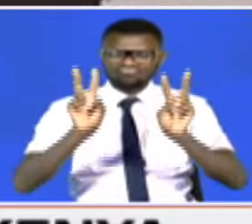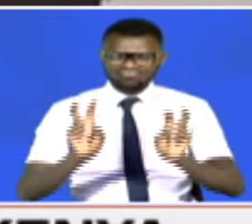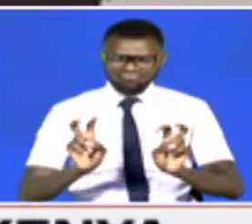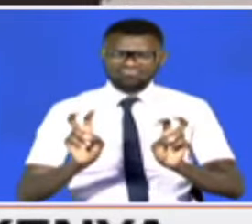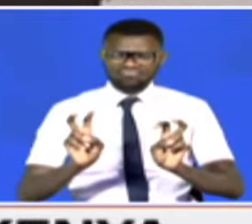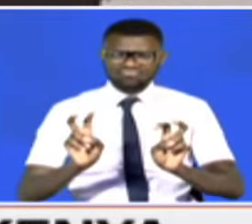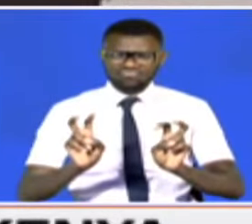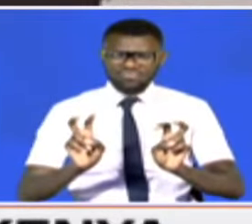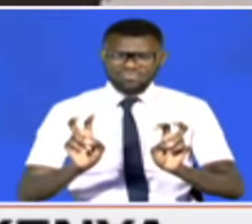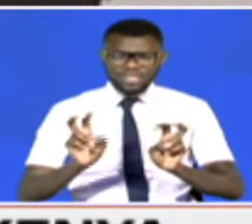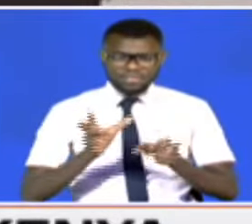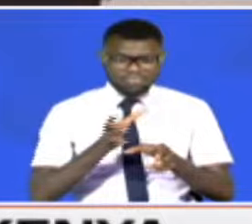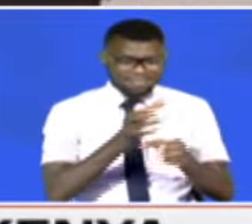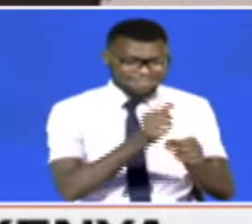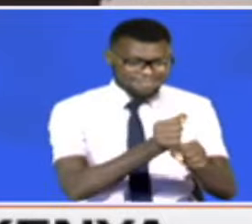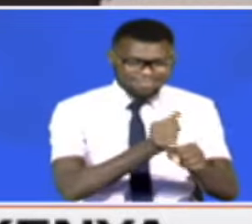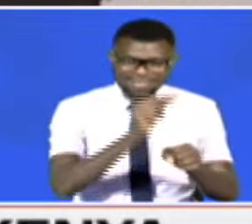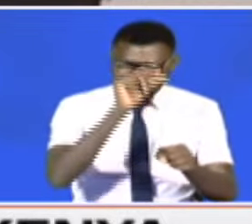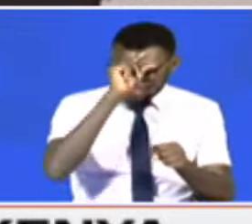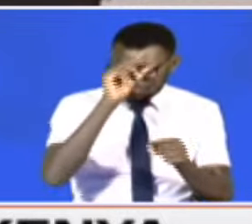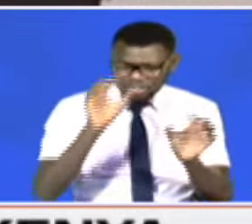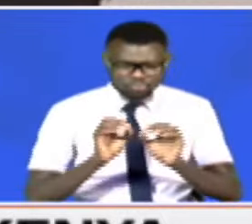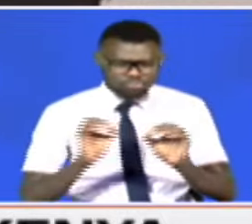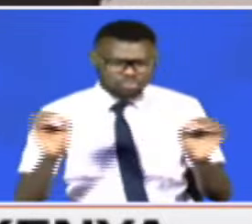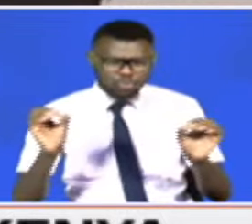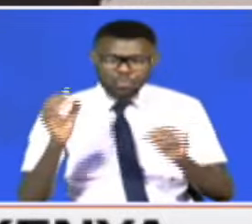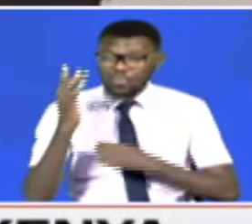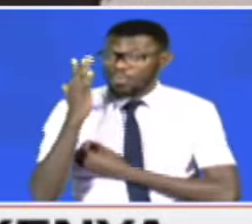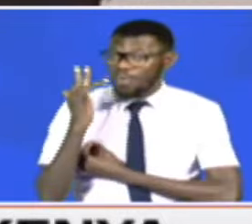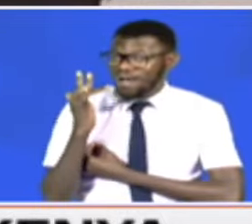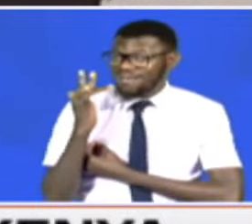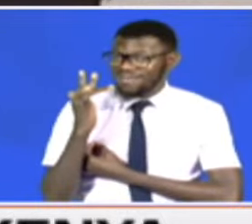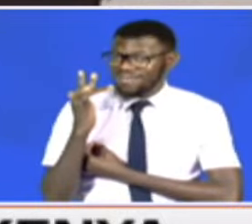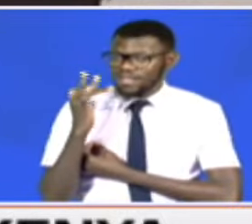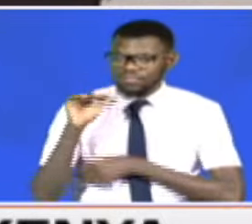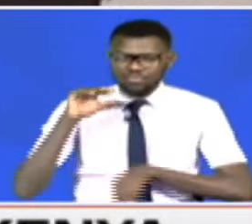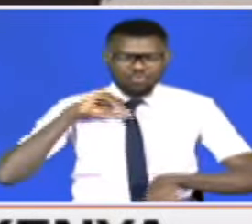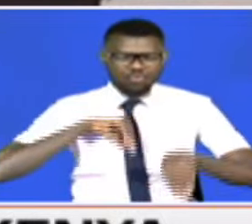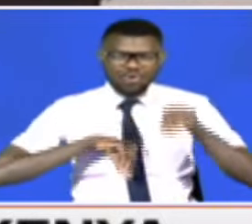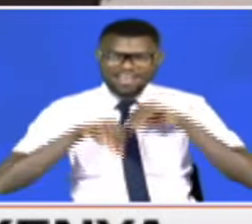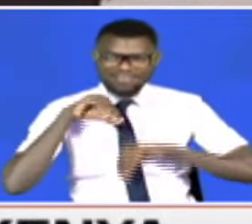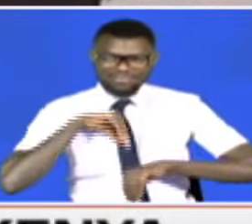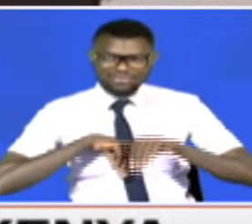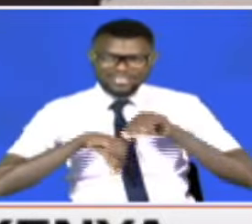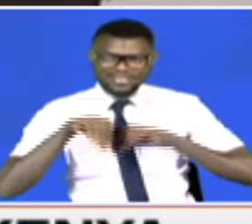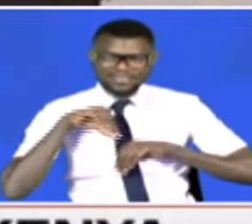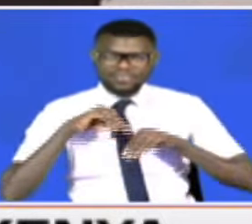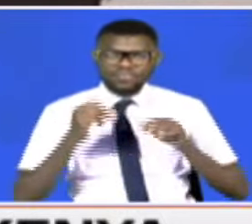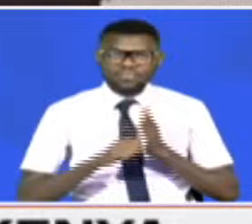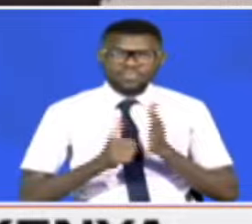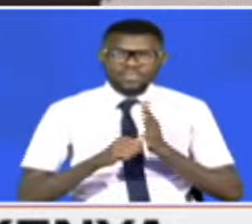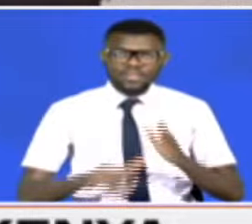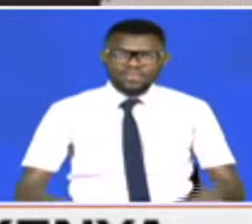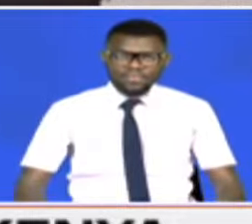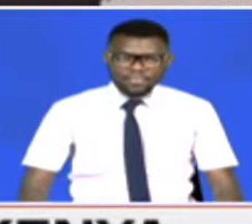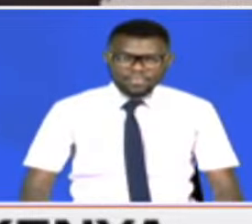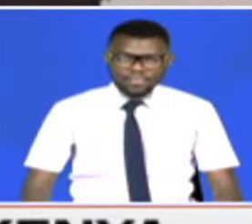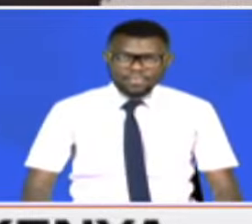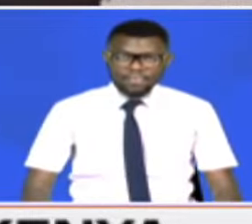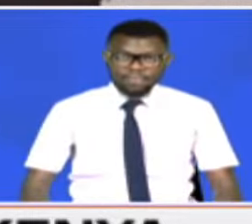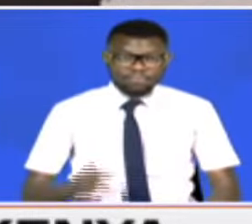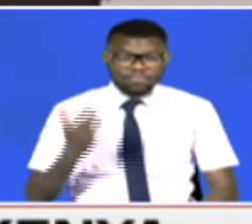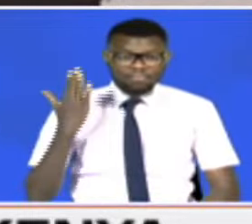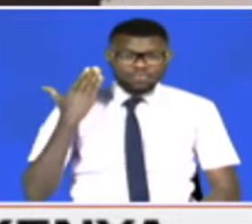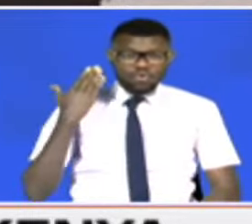with our government, it's the issue, one of the issues is the issue to do with corruption. Kitambo, we were told the early